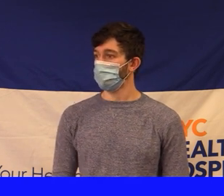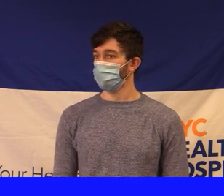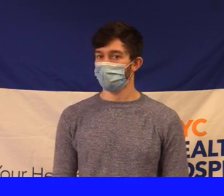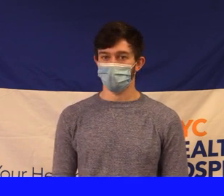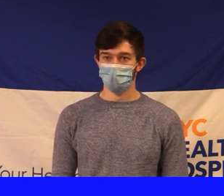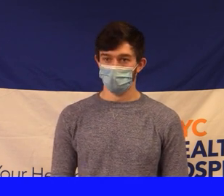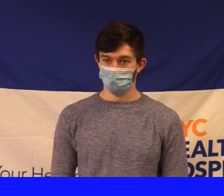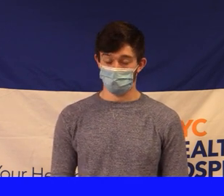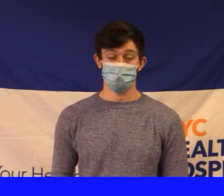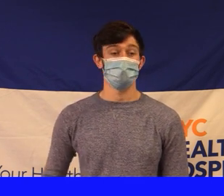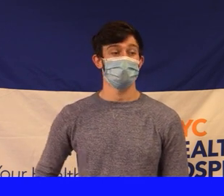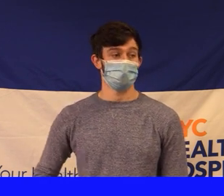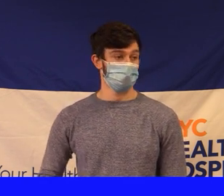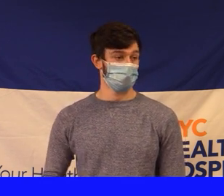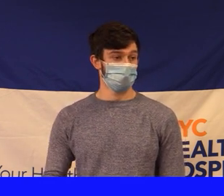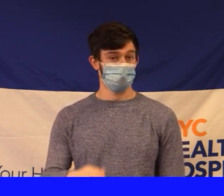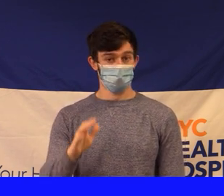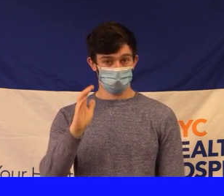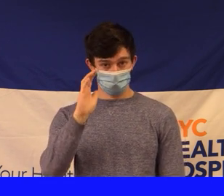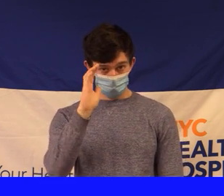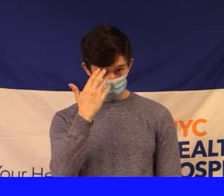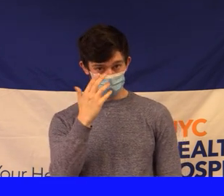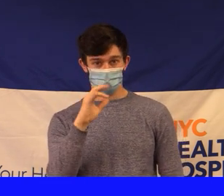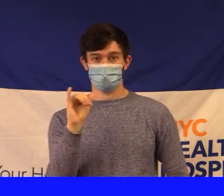Well, it sounds like a dramatic change in the